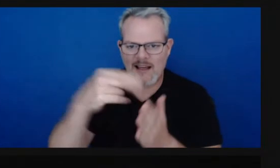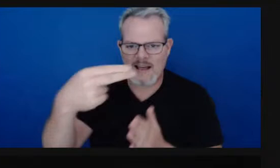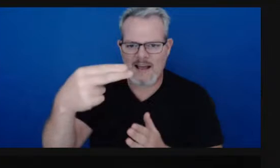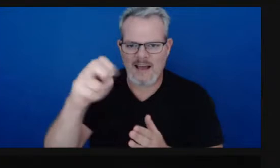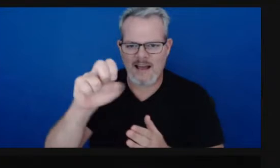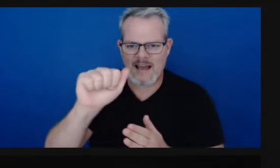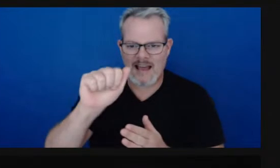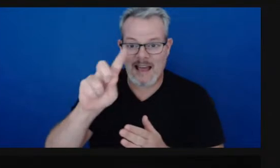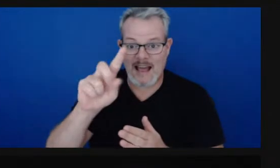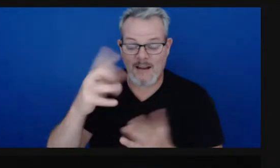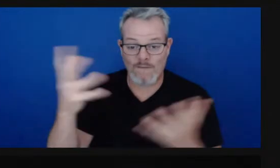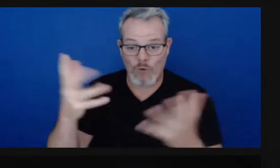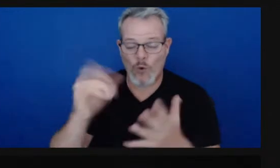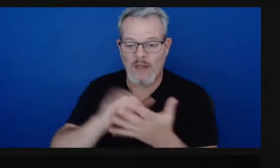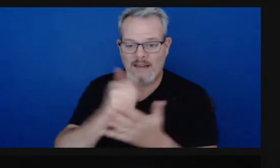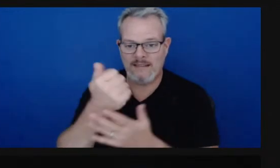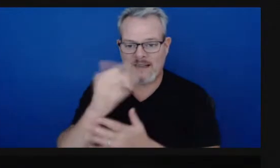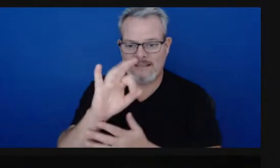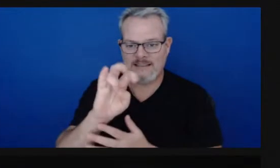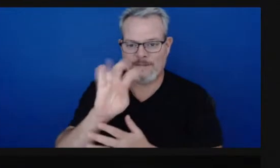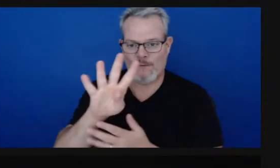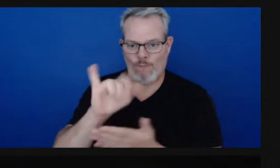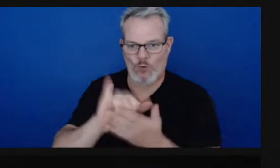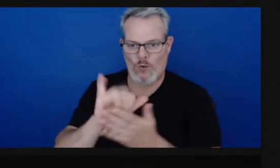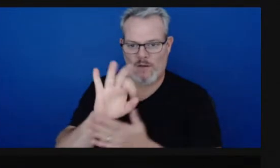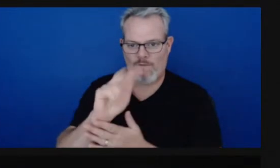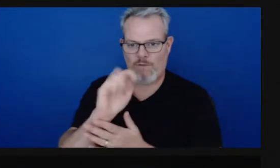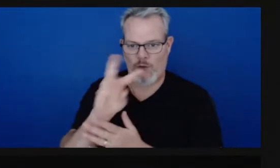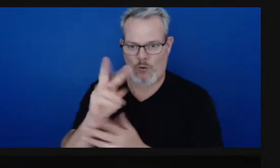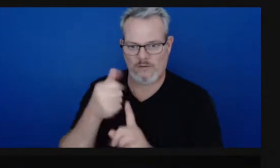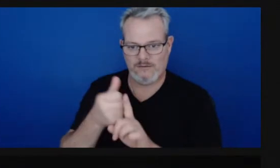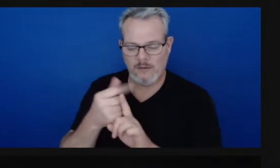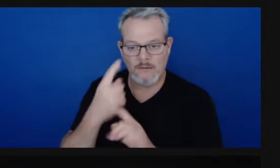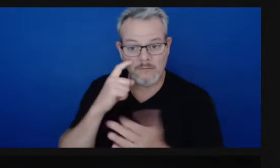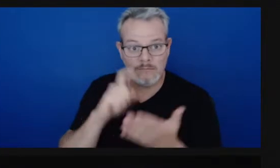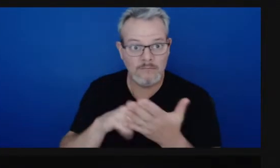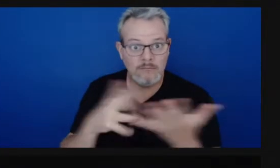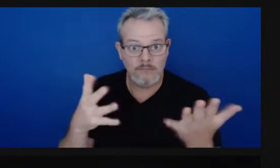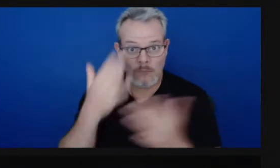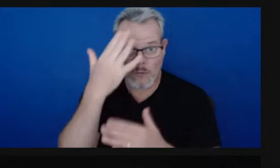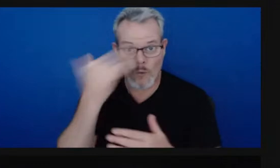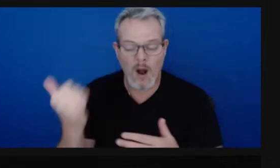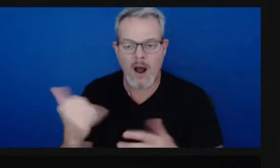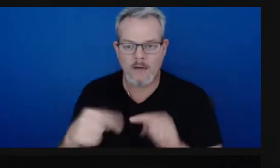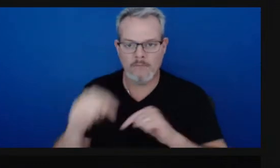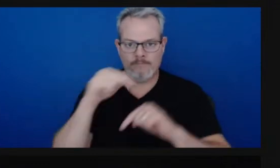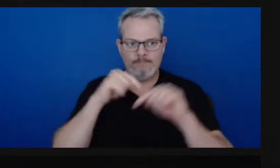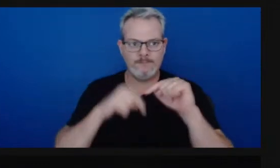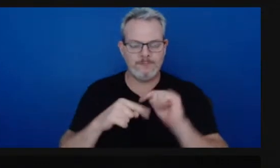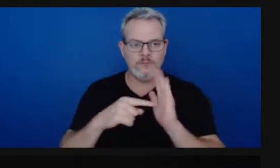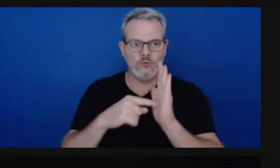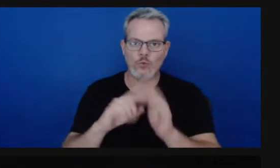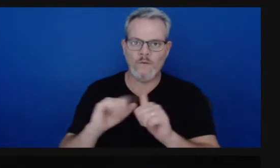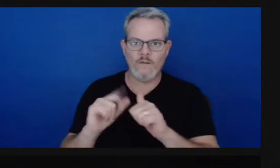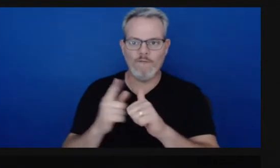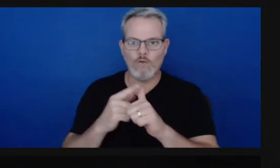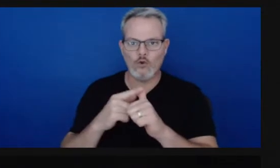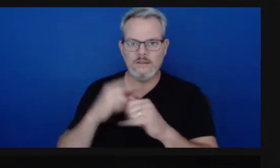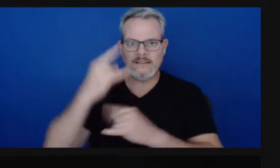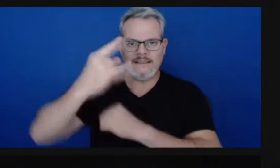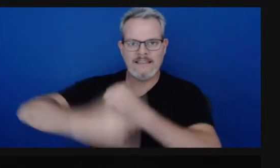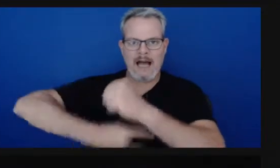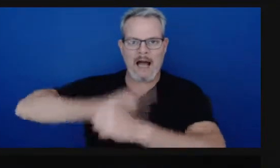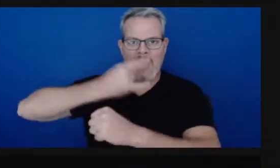flow, right in there. I point this out because I'm going to flip back to the first satellite image we got, which